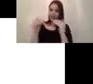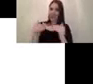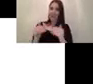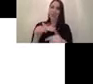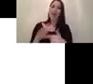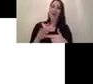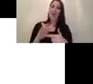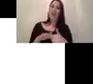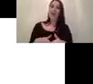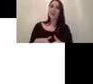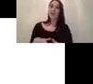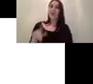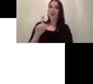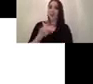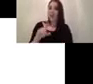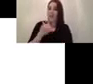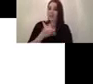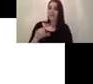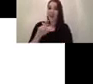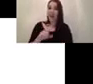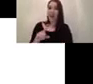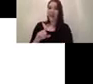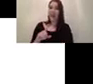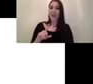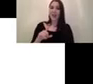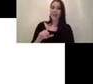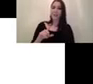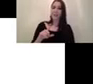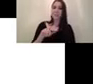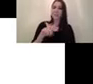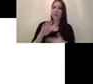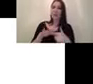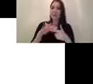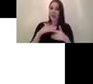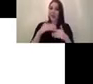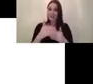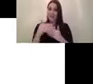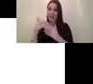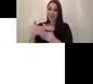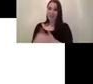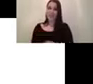and regress on that on the second stage.